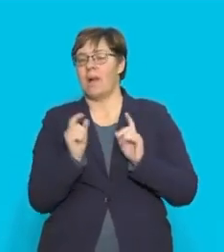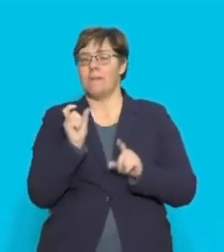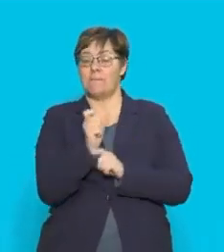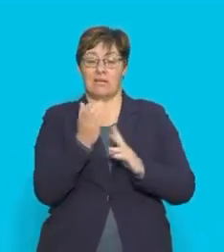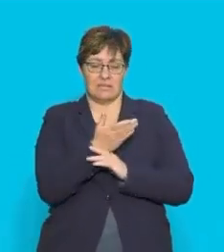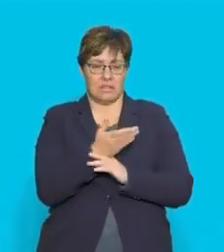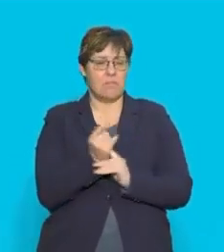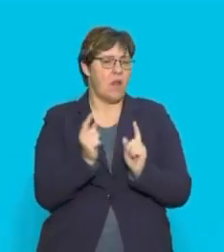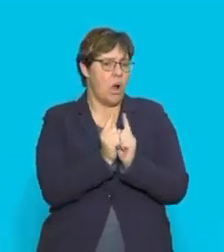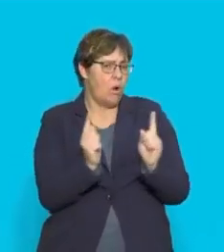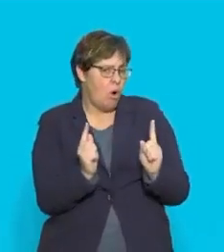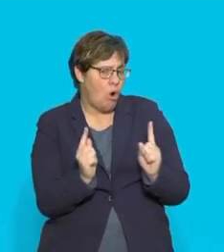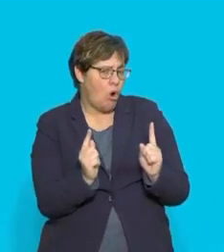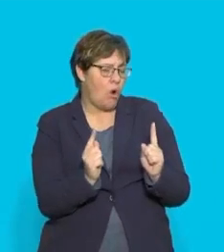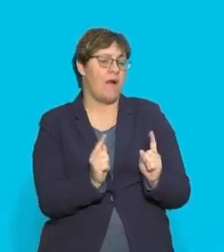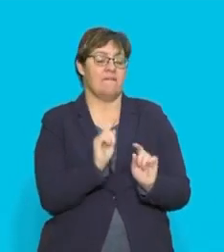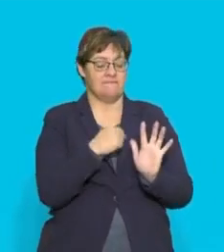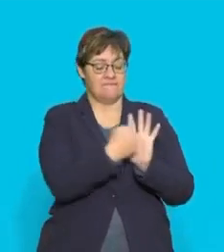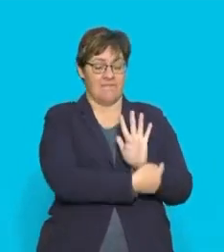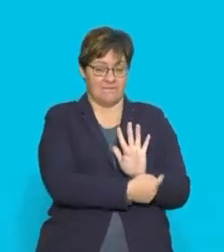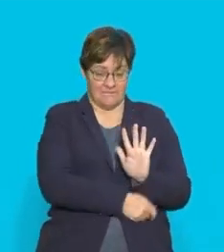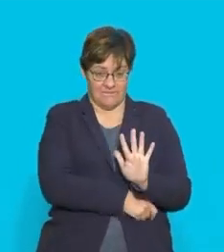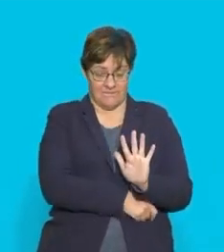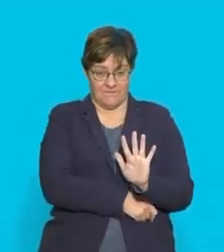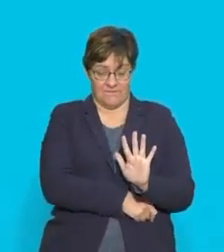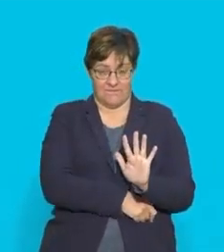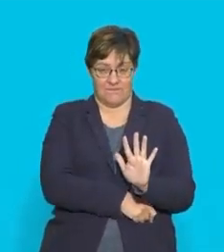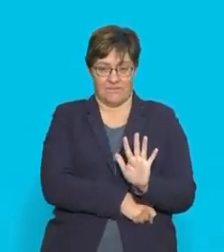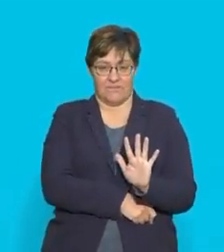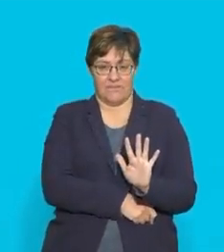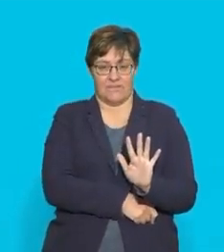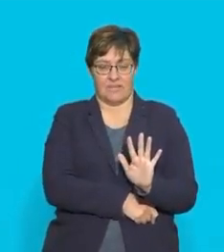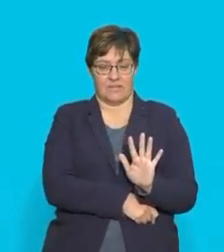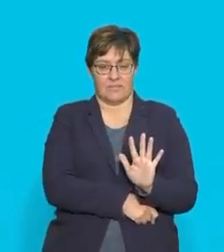is the length of a password? Using 5 letters. Okay?